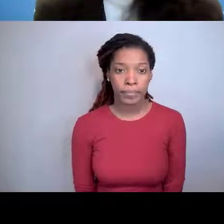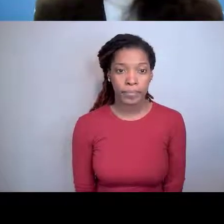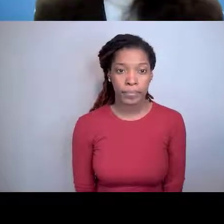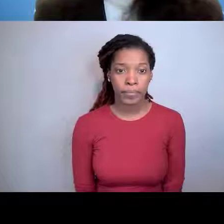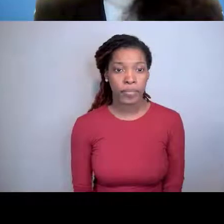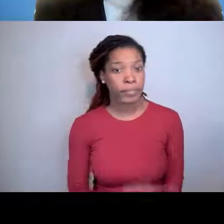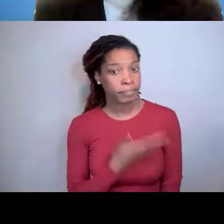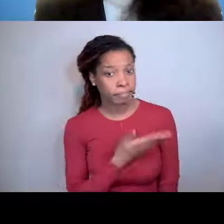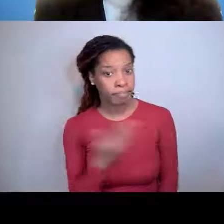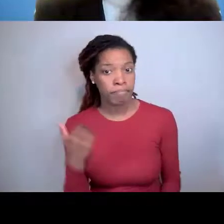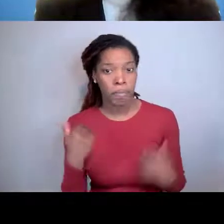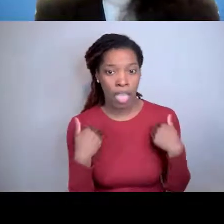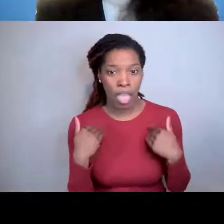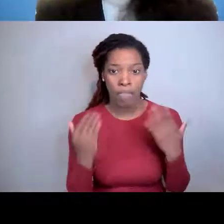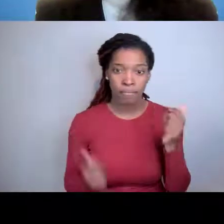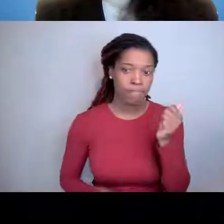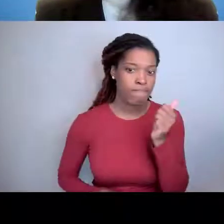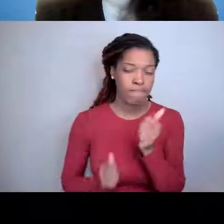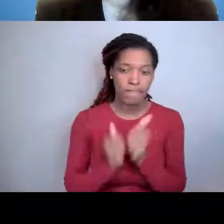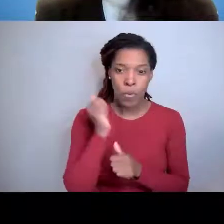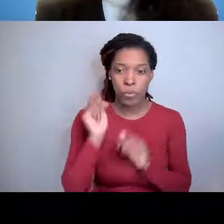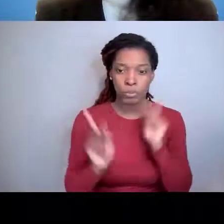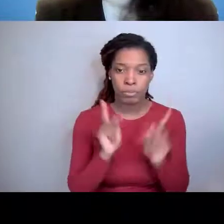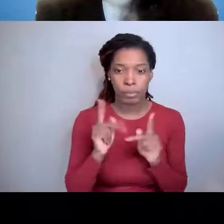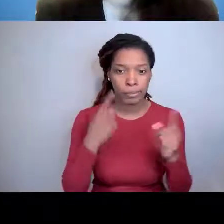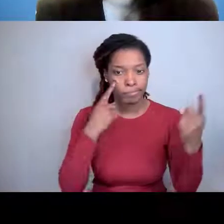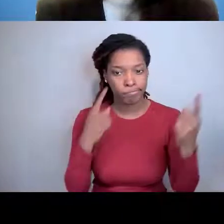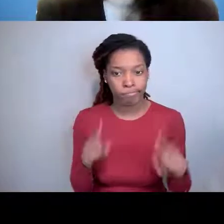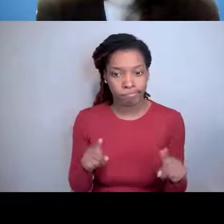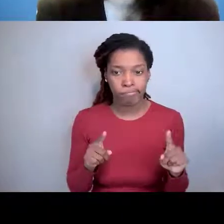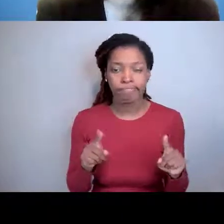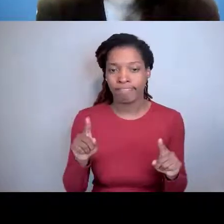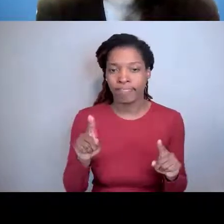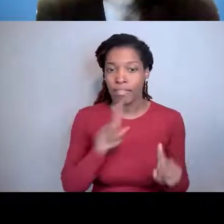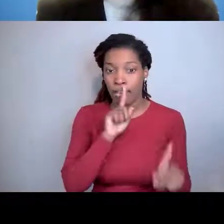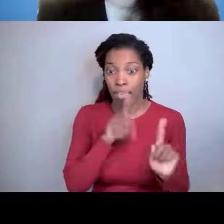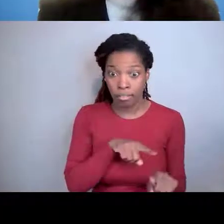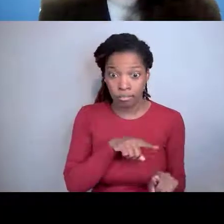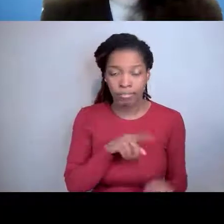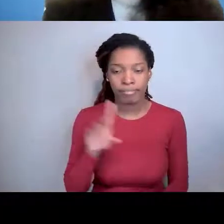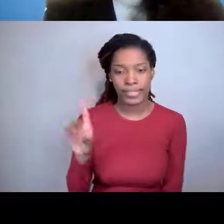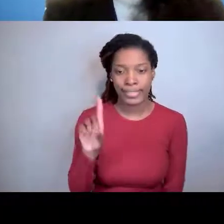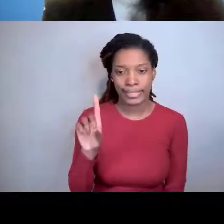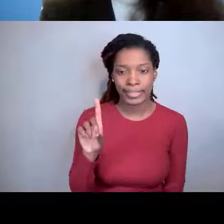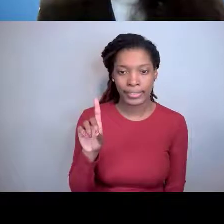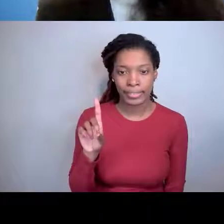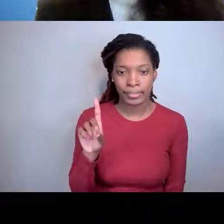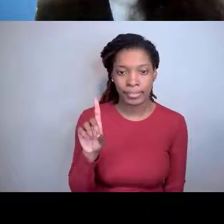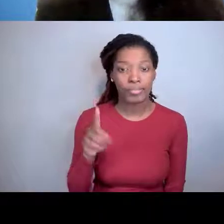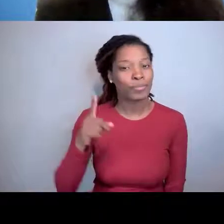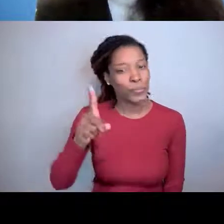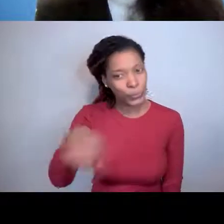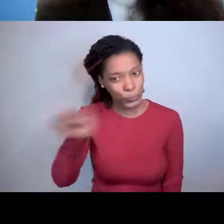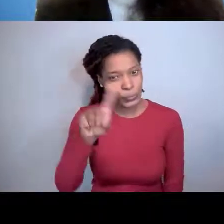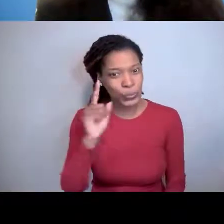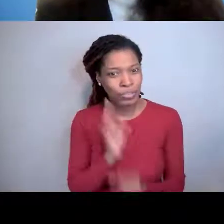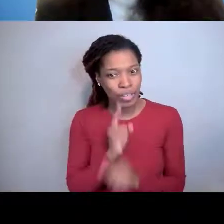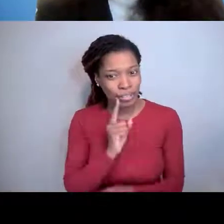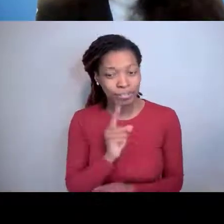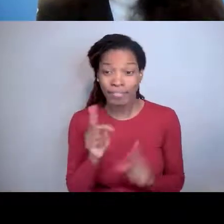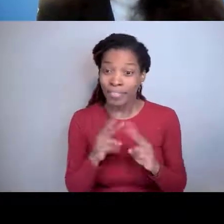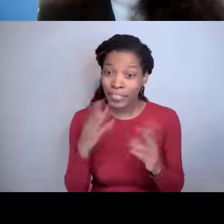And we have an overwhelming agreement that the correct answer is D. And you are correct. Very